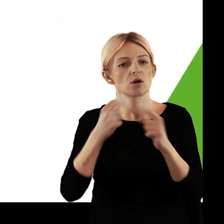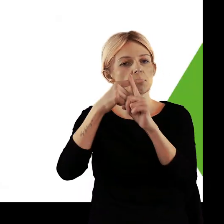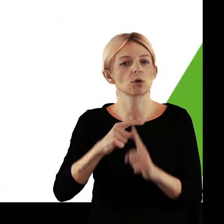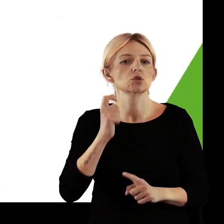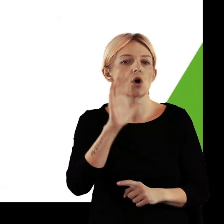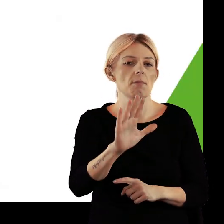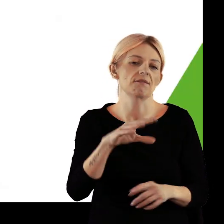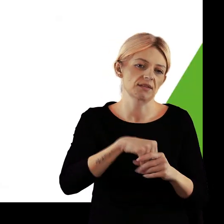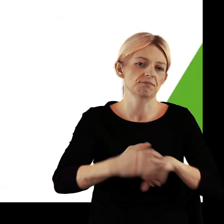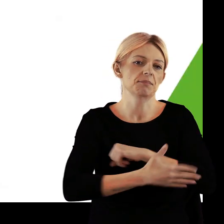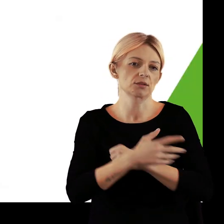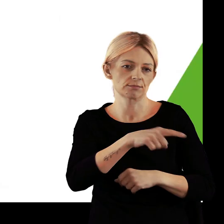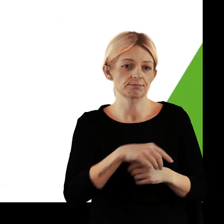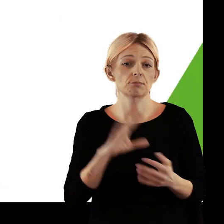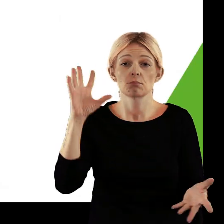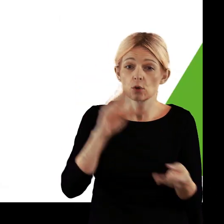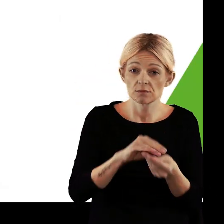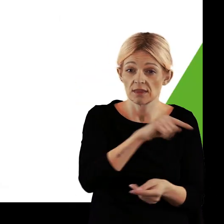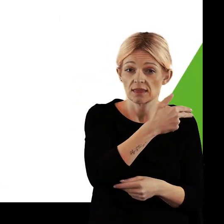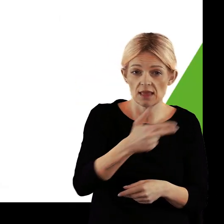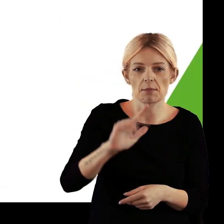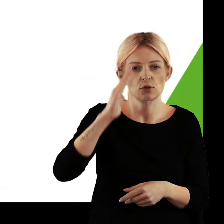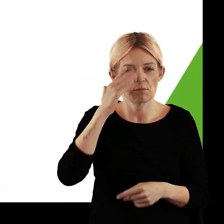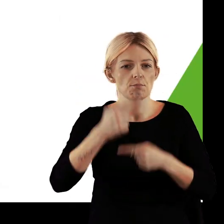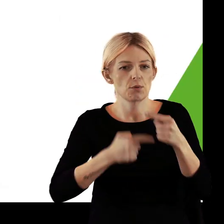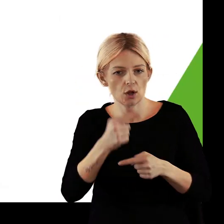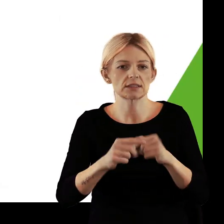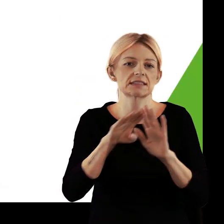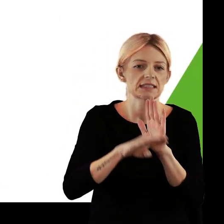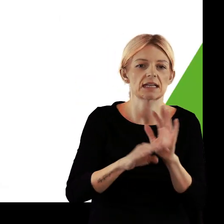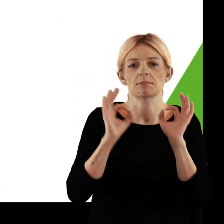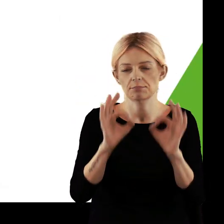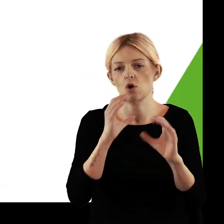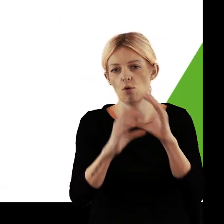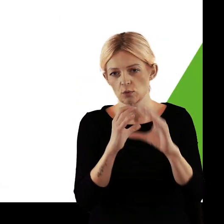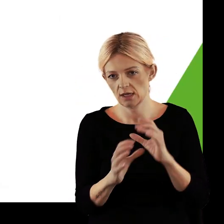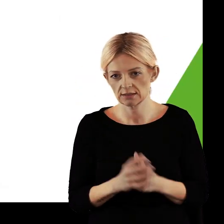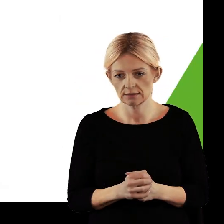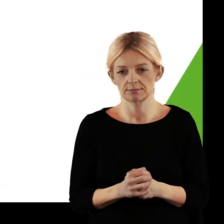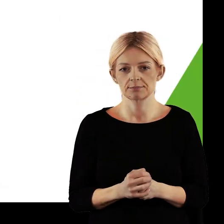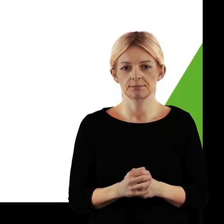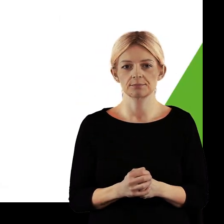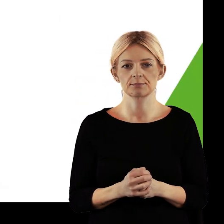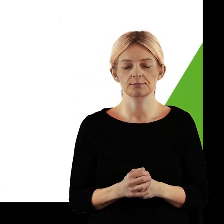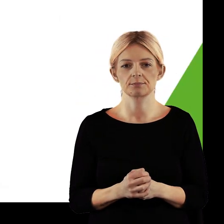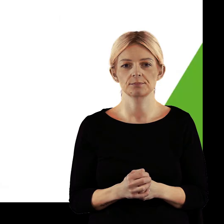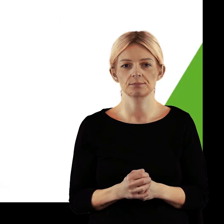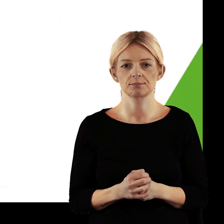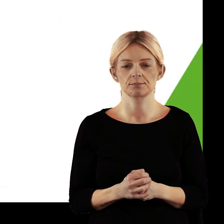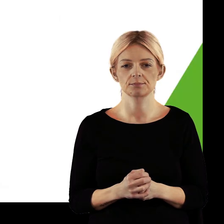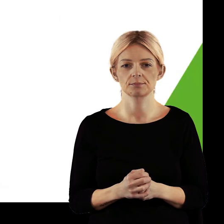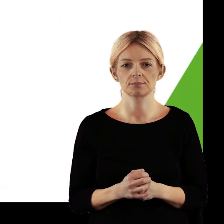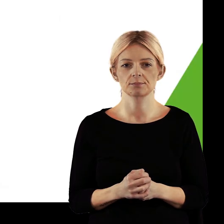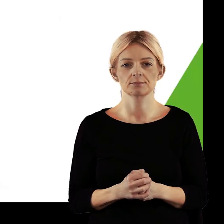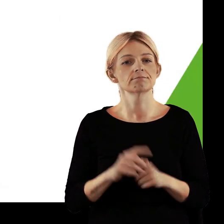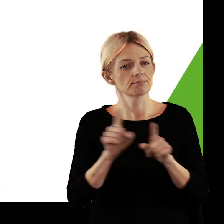To sum up, in this topic you have learned about the process and principles of effective communication. We also